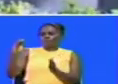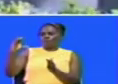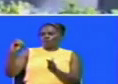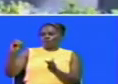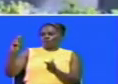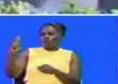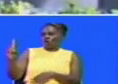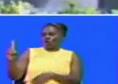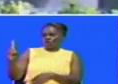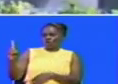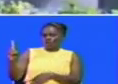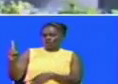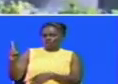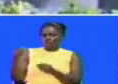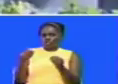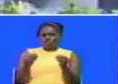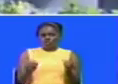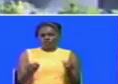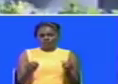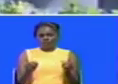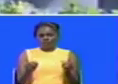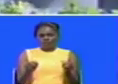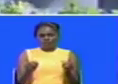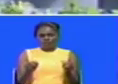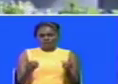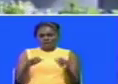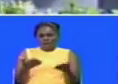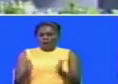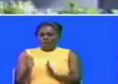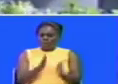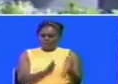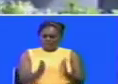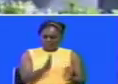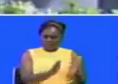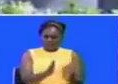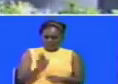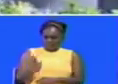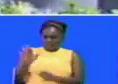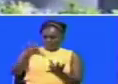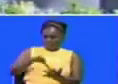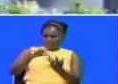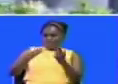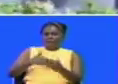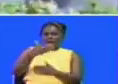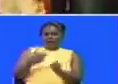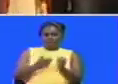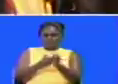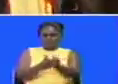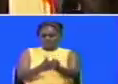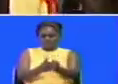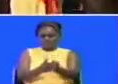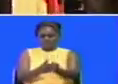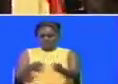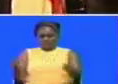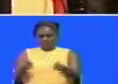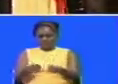and perhaps they will be addressing it so that Jubilee is worried, is how they structure themselves, especially after the leadership structure. There's also